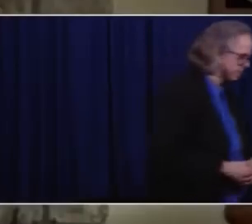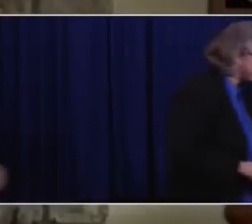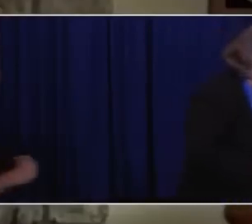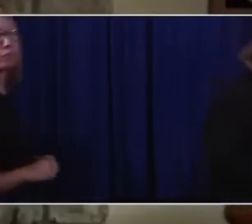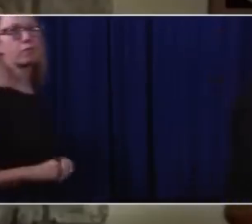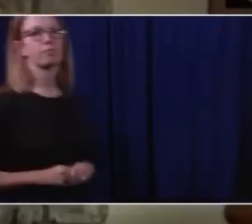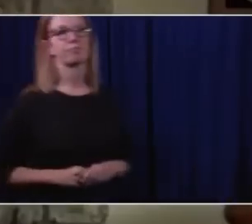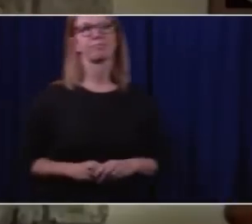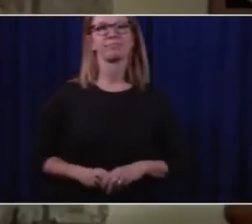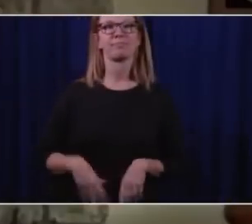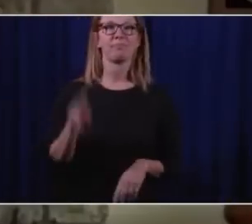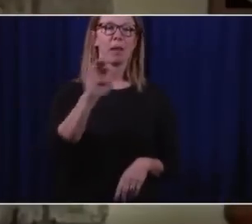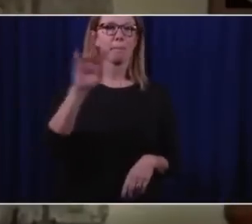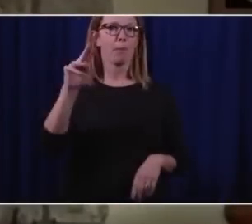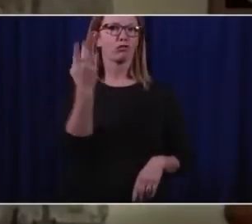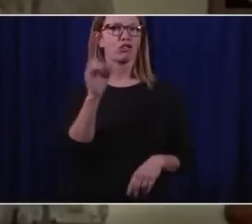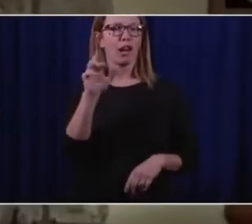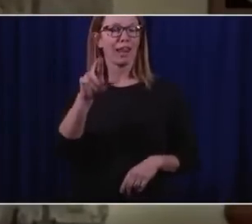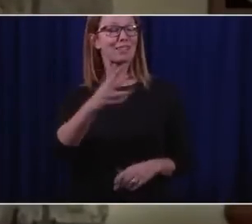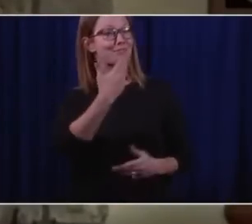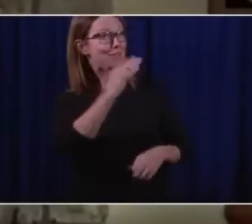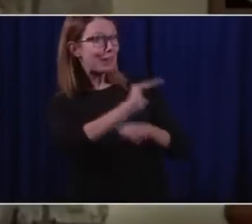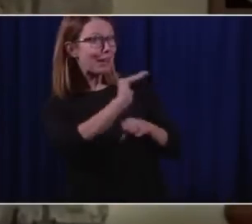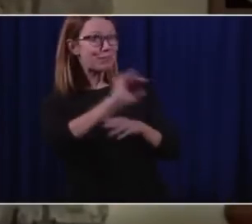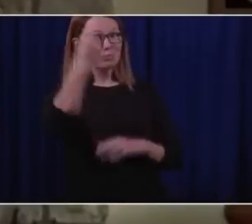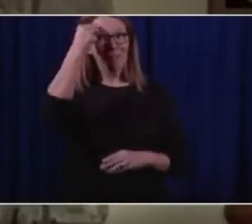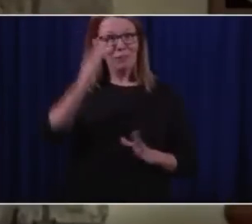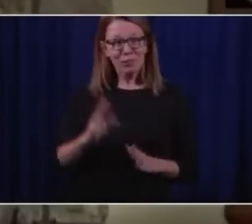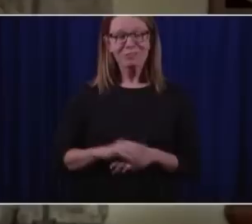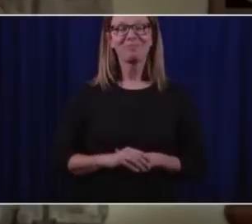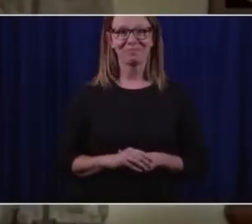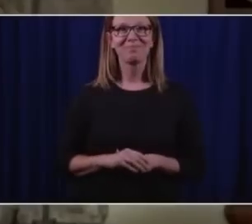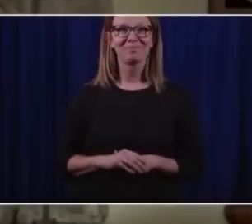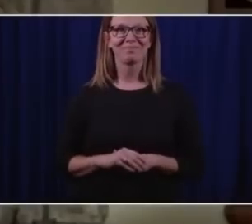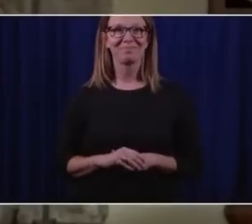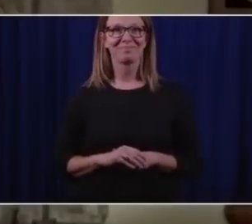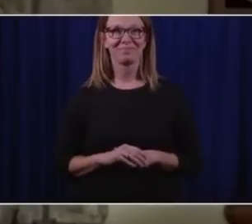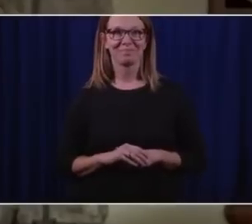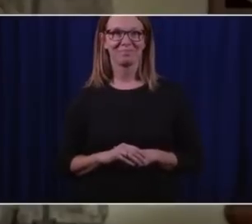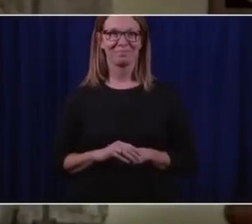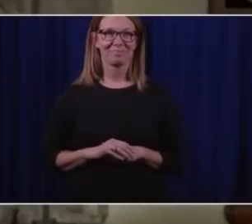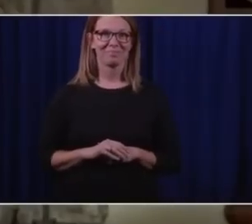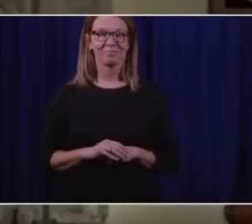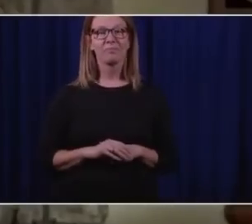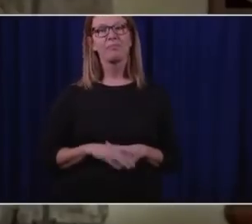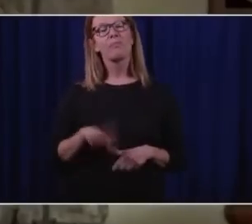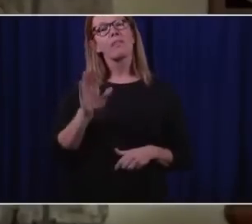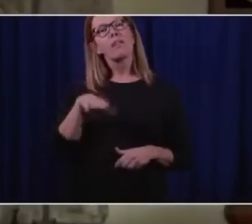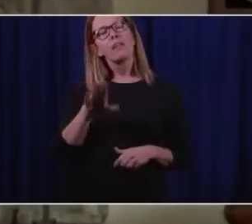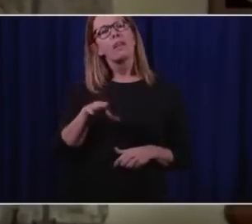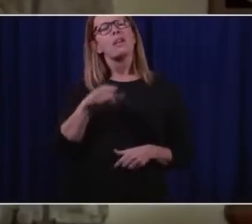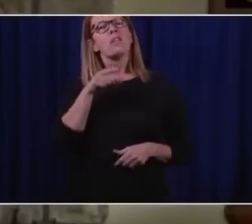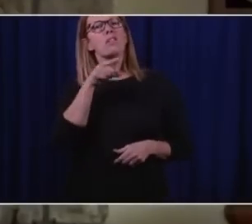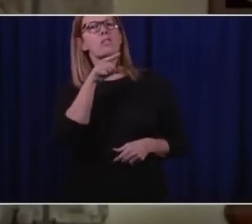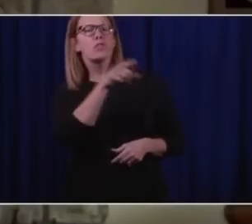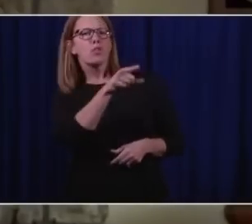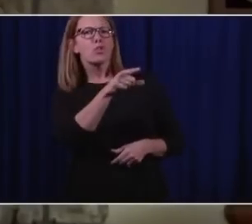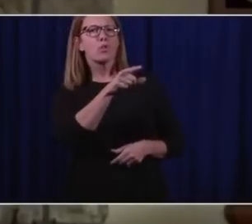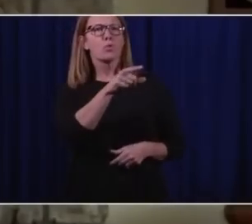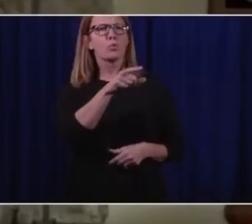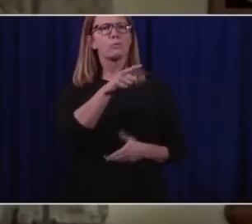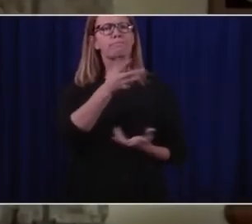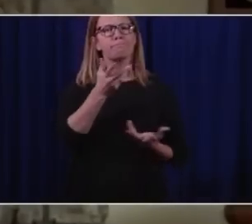Journal. Good afternoon, Governor. Afternoon. So as you and your